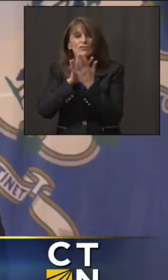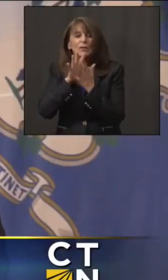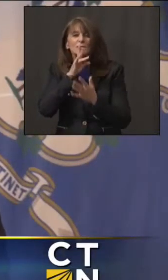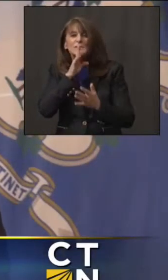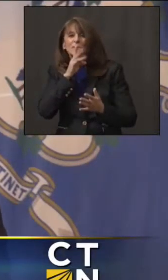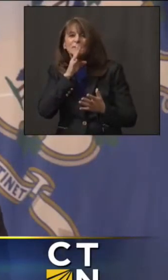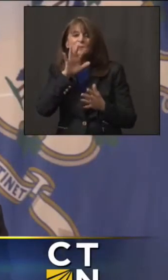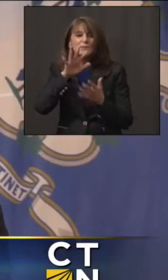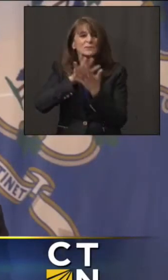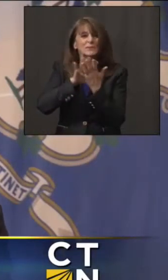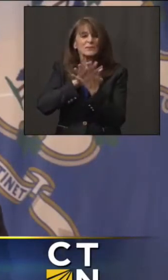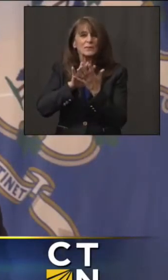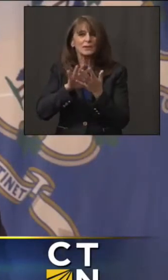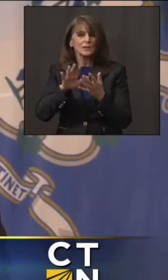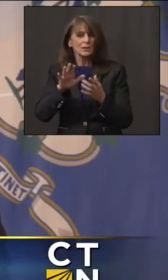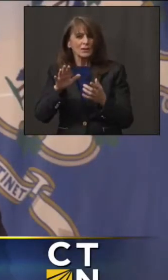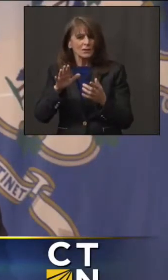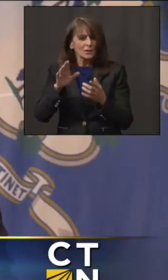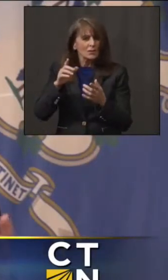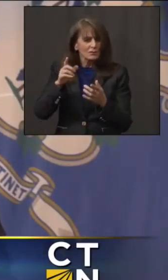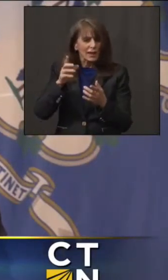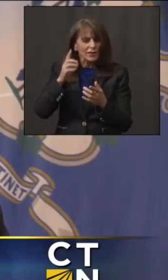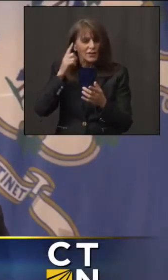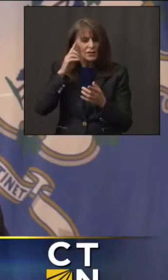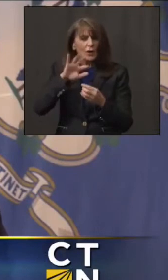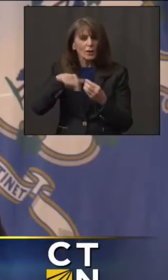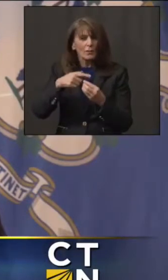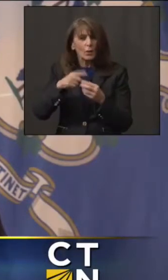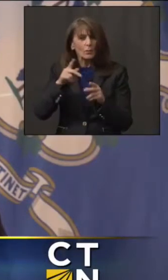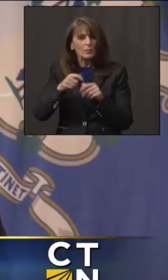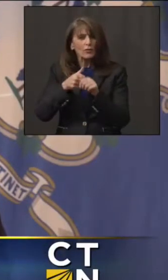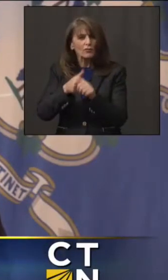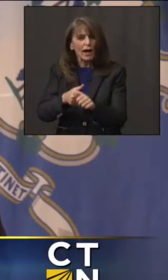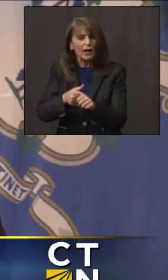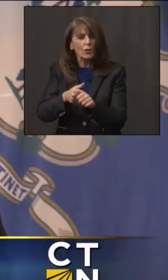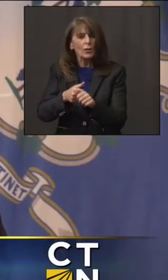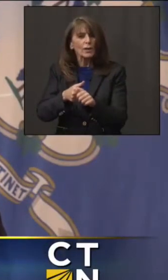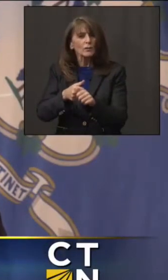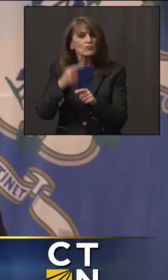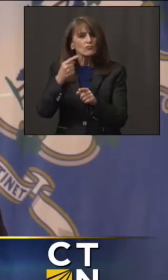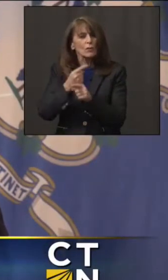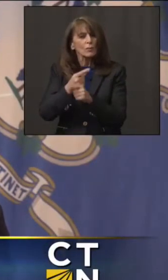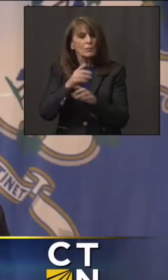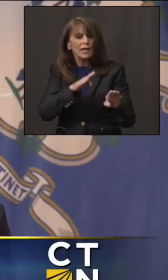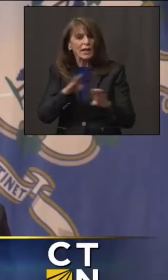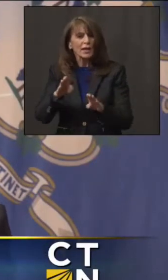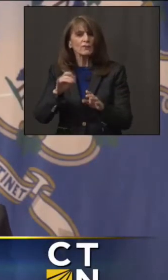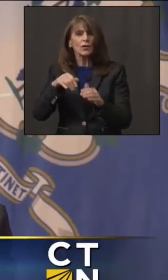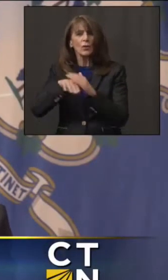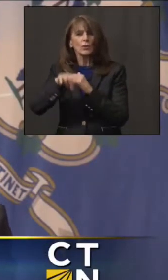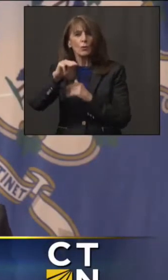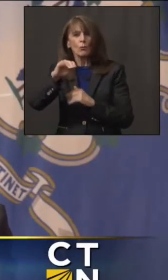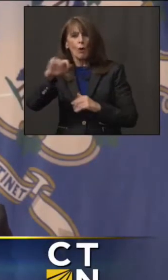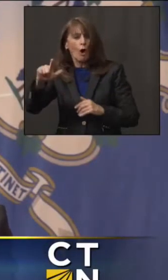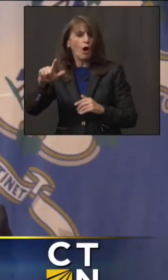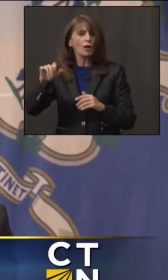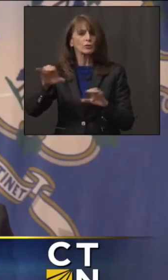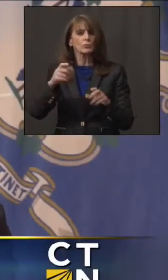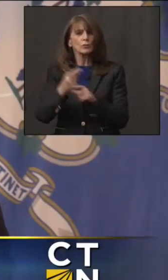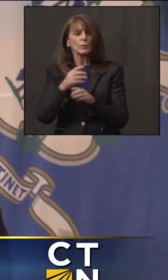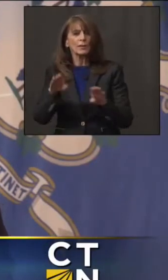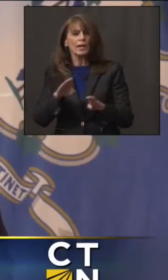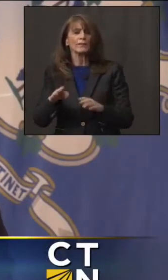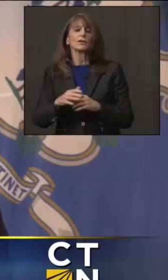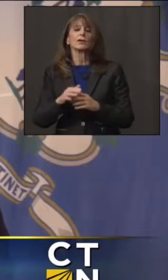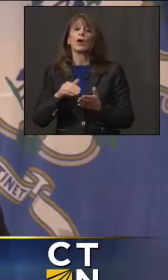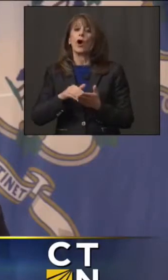or people doing the right thing. Do you see that anecdotally, looking at malls and the such? You tell me. I mean, we get a lot of calls.